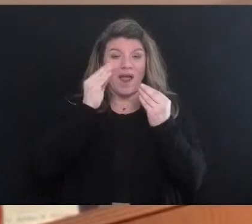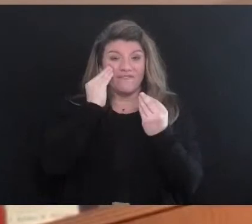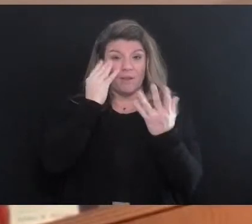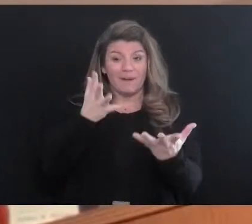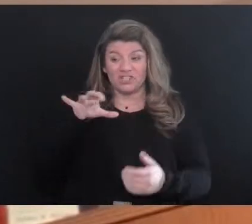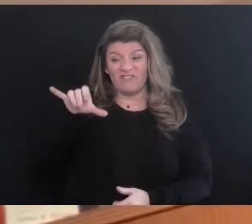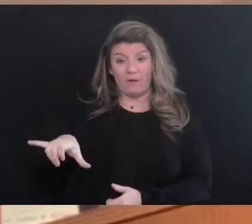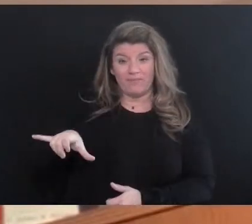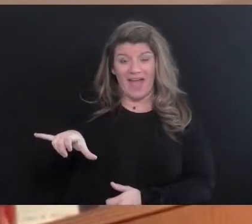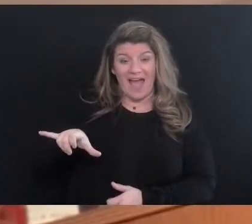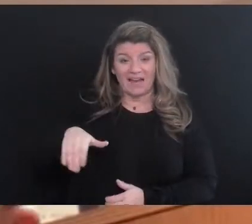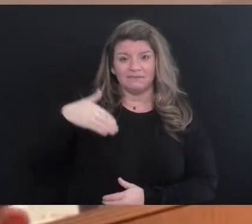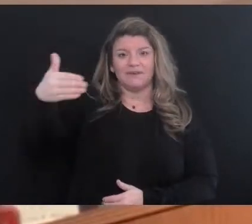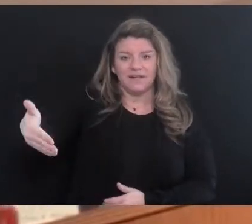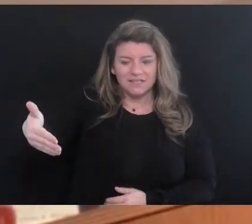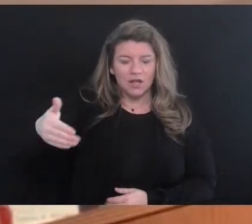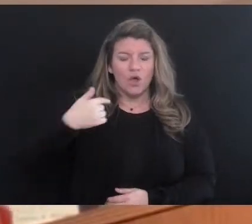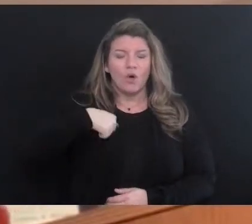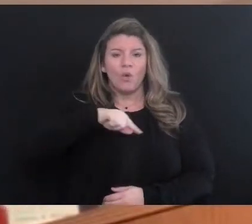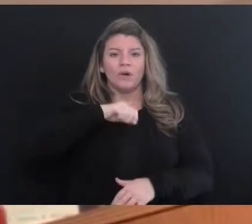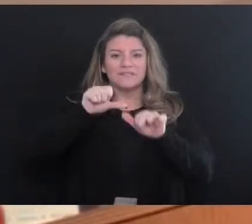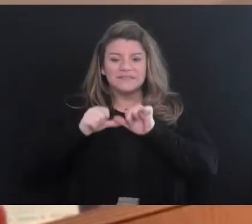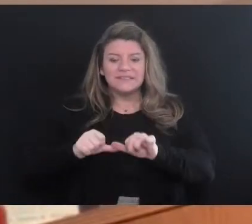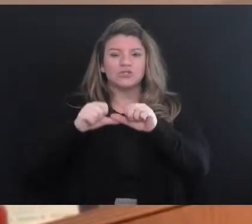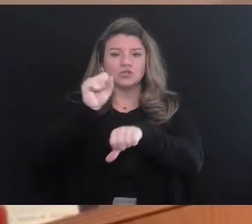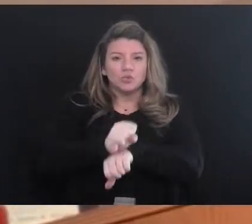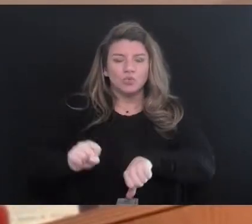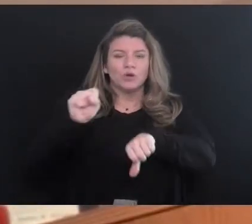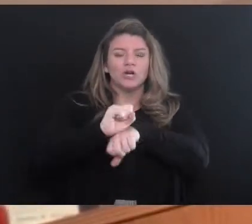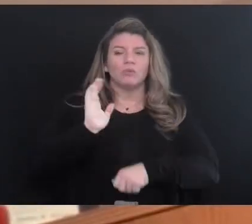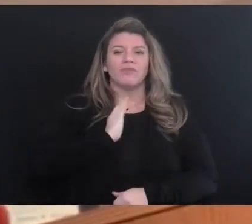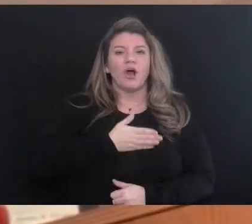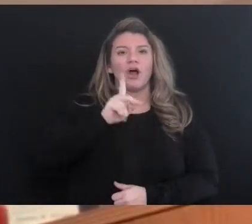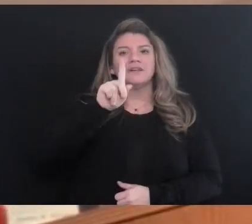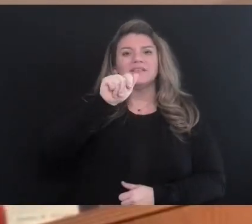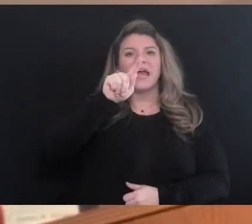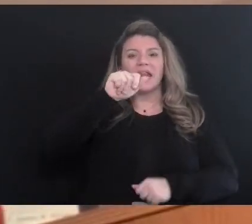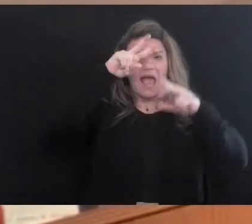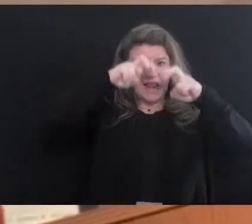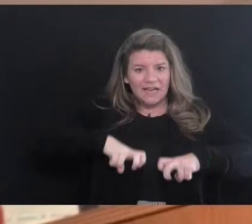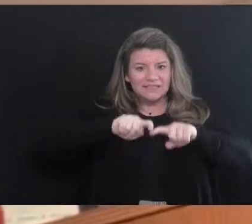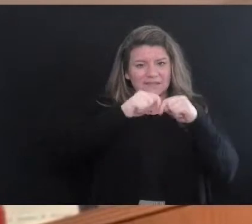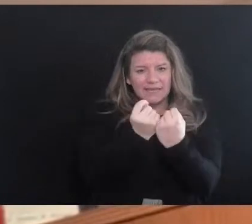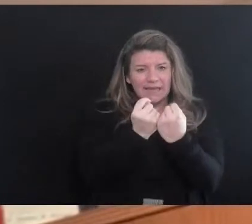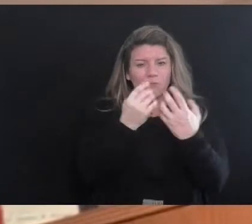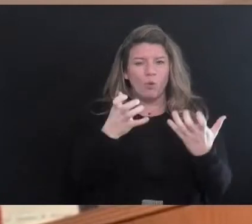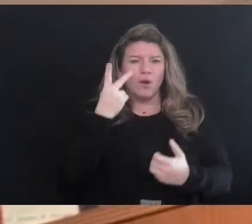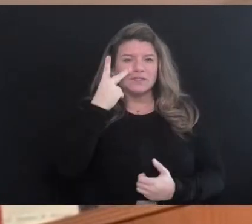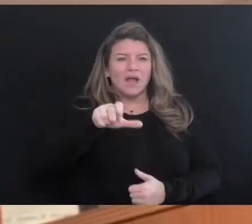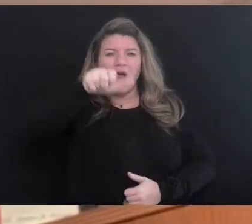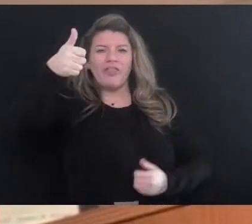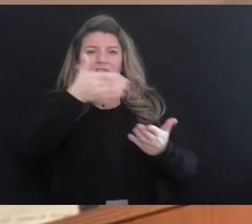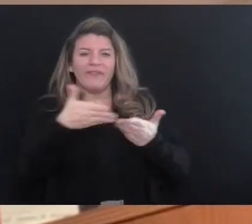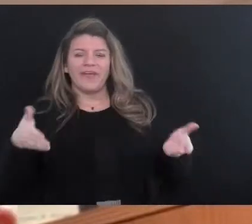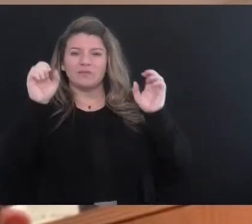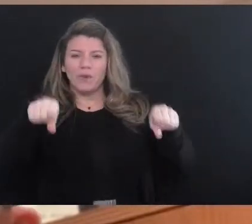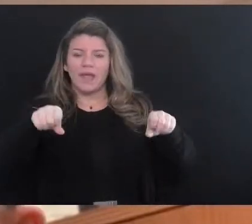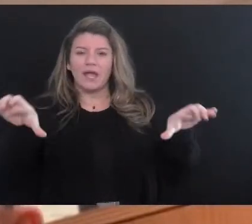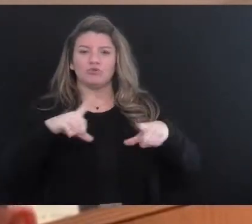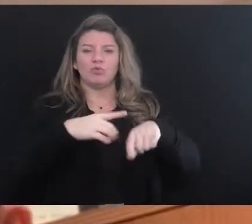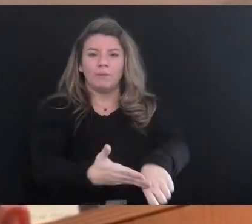that. We're also continuing to work with our data analytics team to see what other things we can do to improve